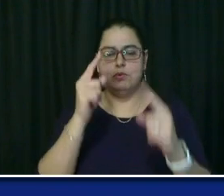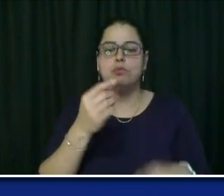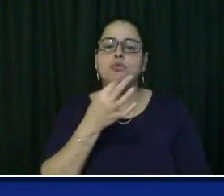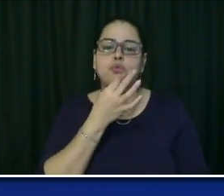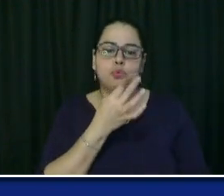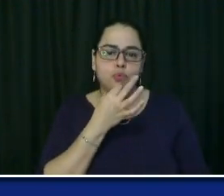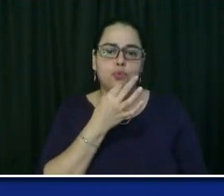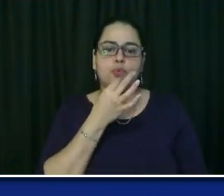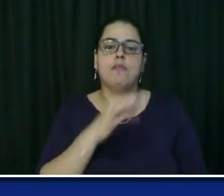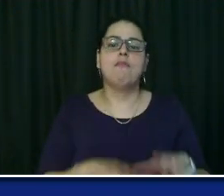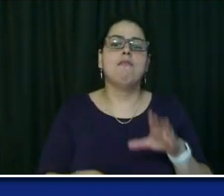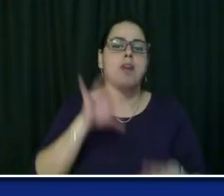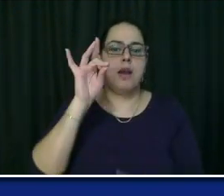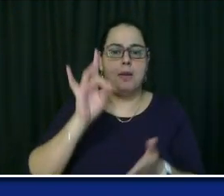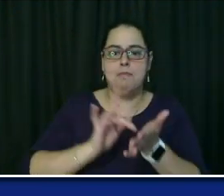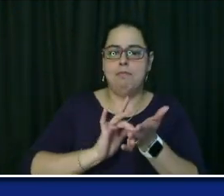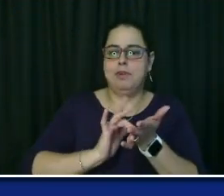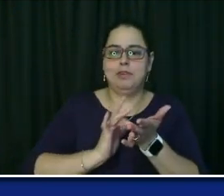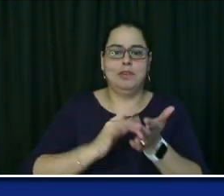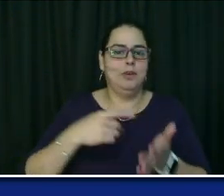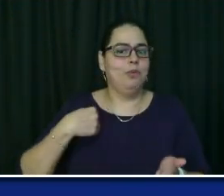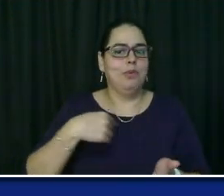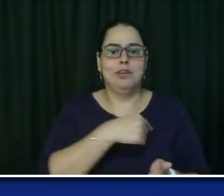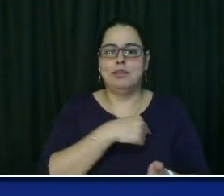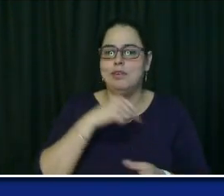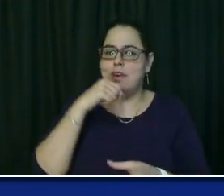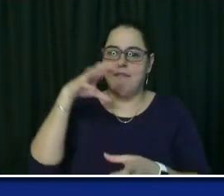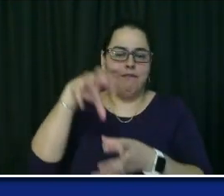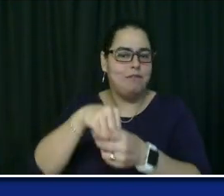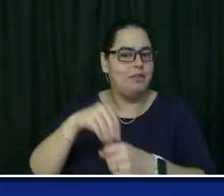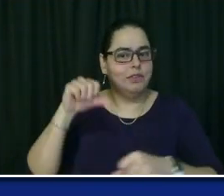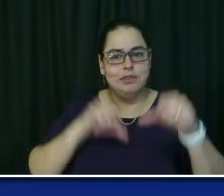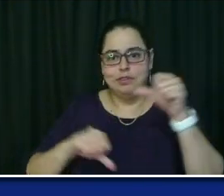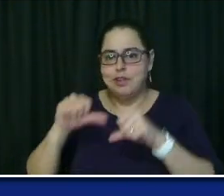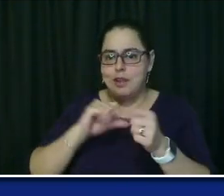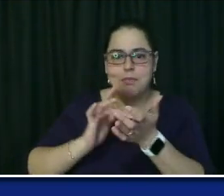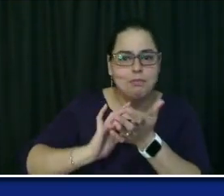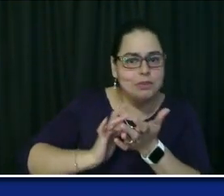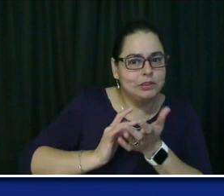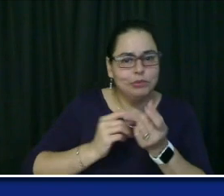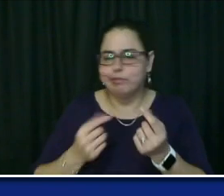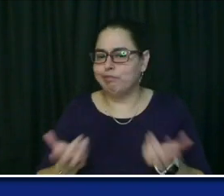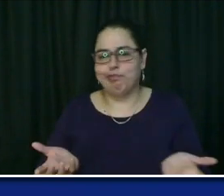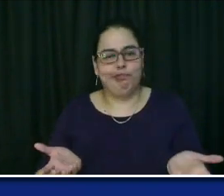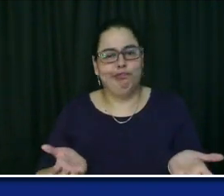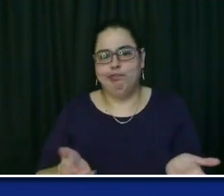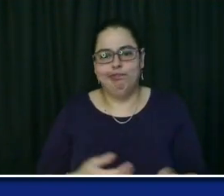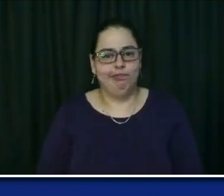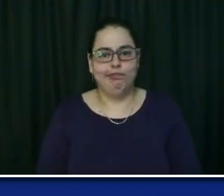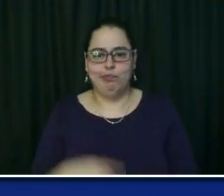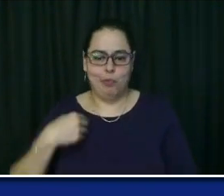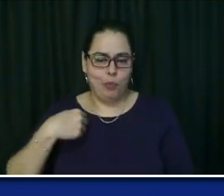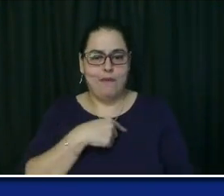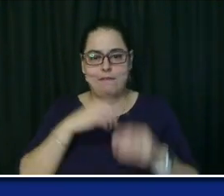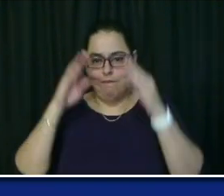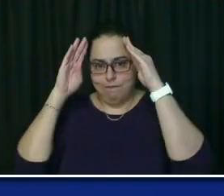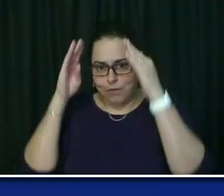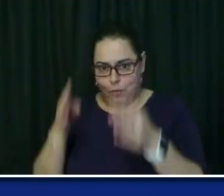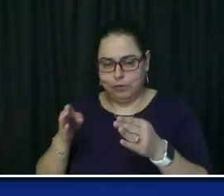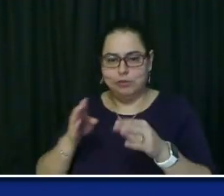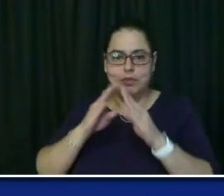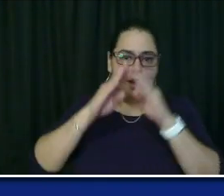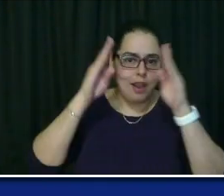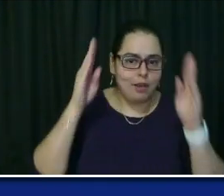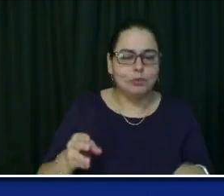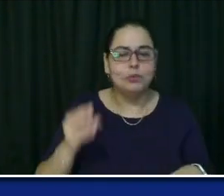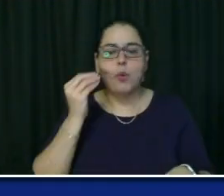manage that which is the aftermath of it, and in managing both the issues of housing and the issues of economic development, we try to use the